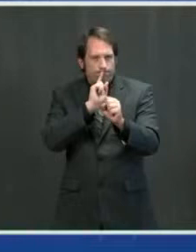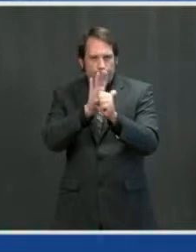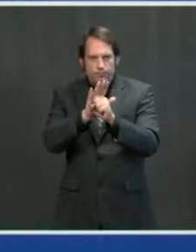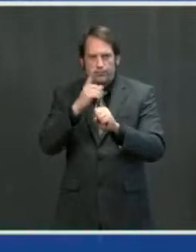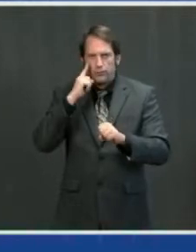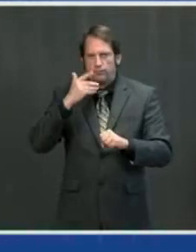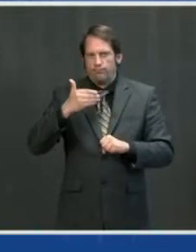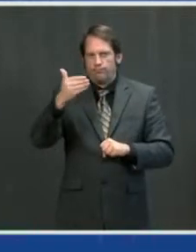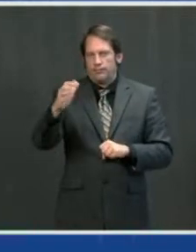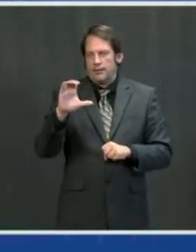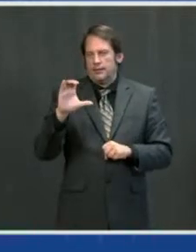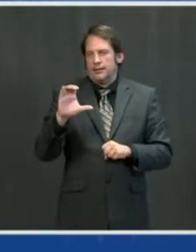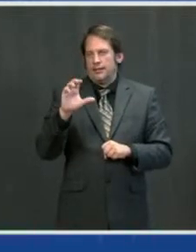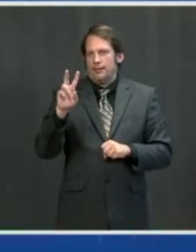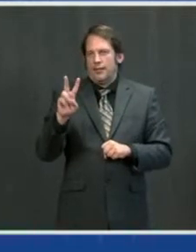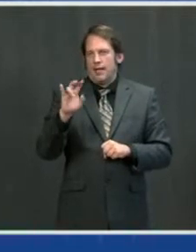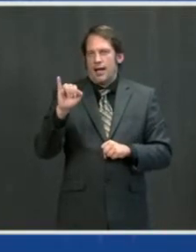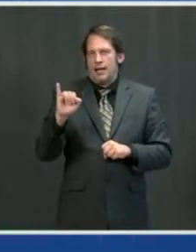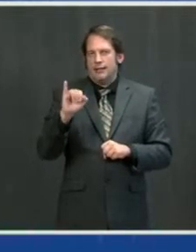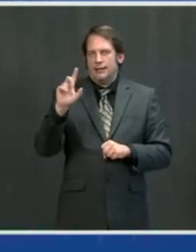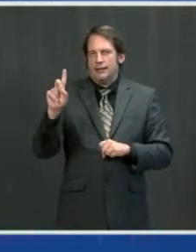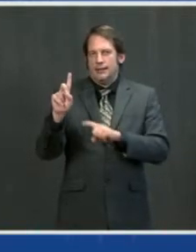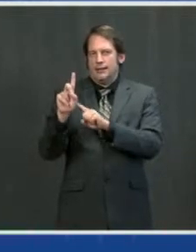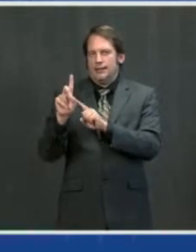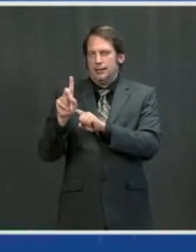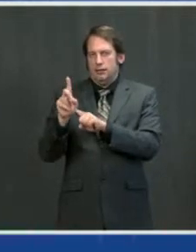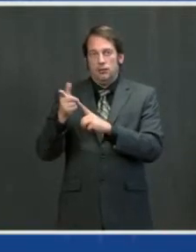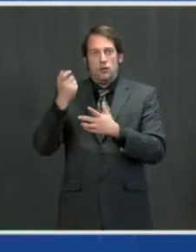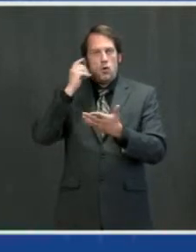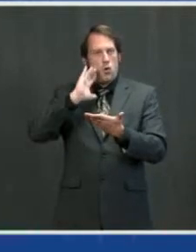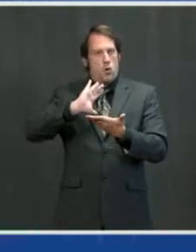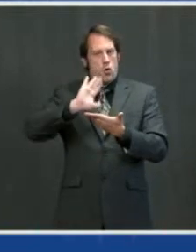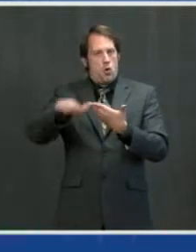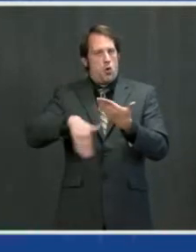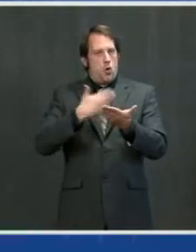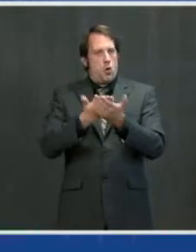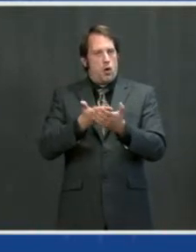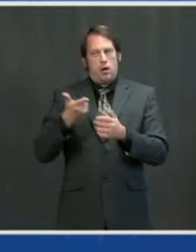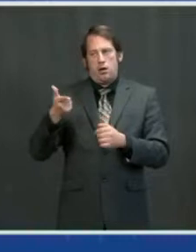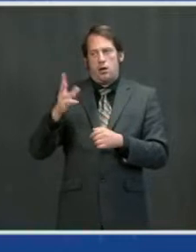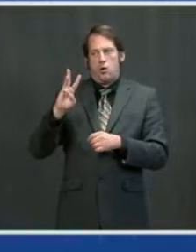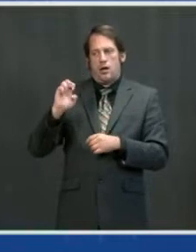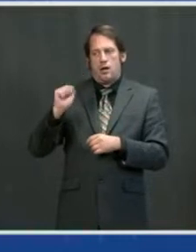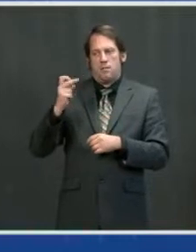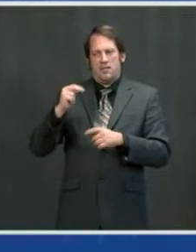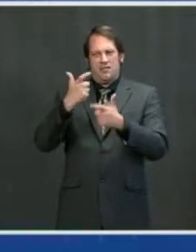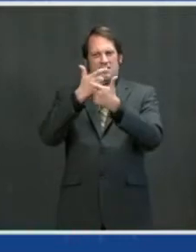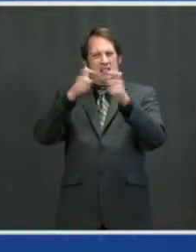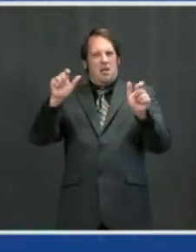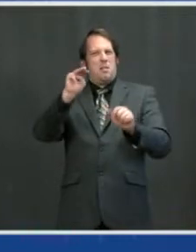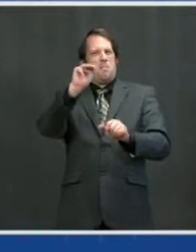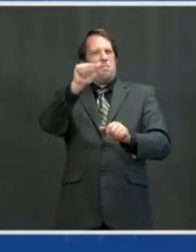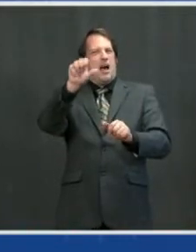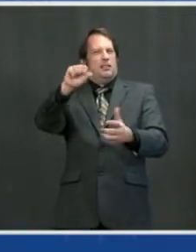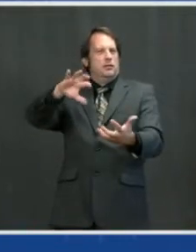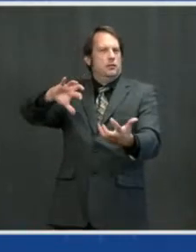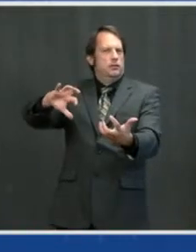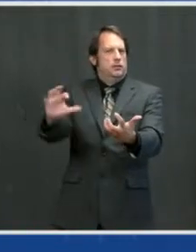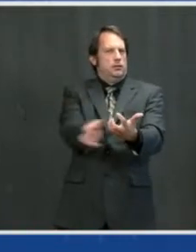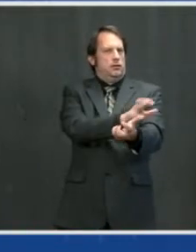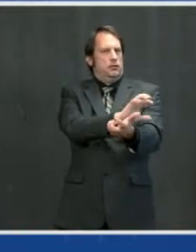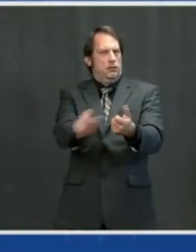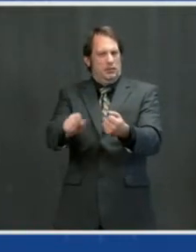of all weapons of mass destruction and ballistic missiles of all ranges, and agreed